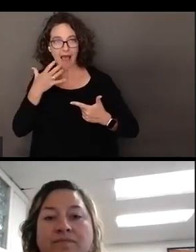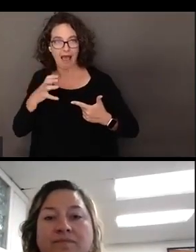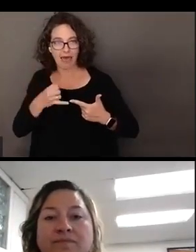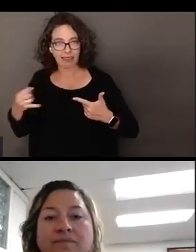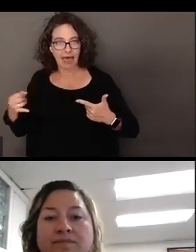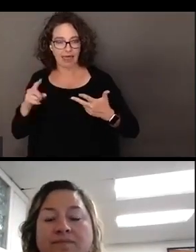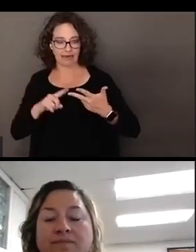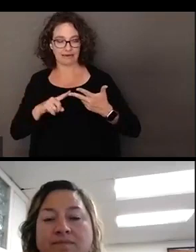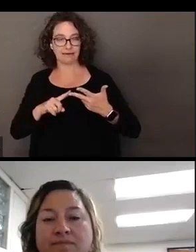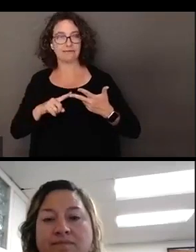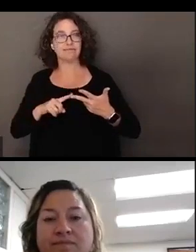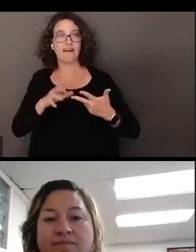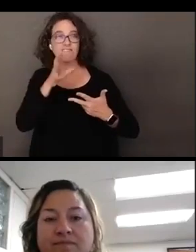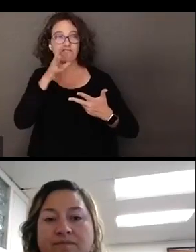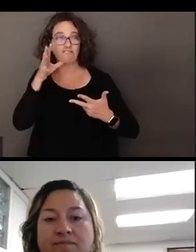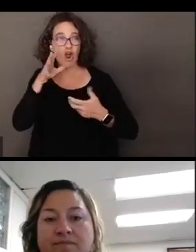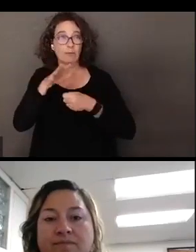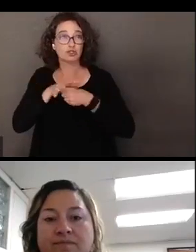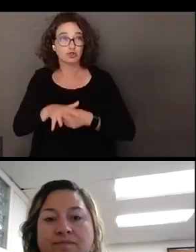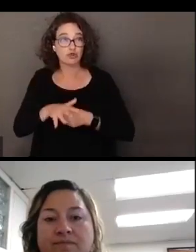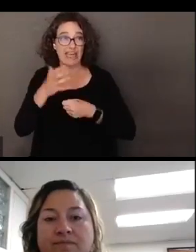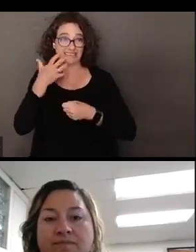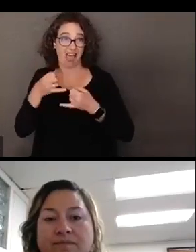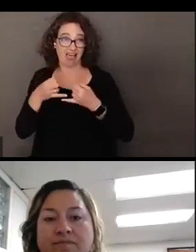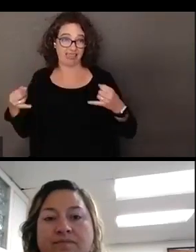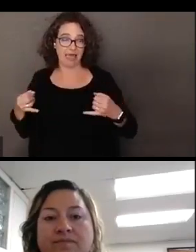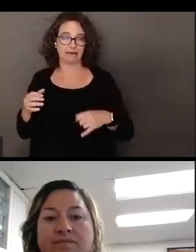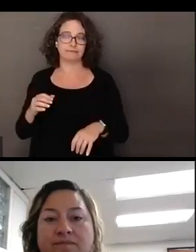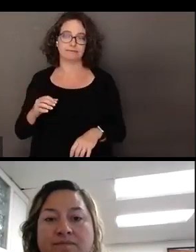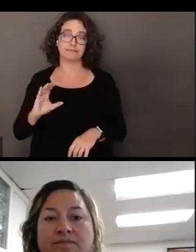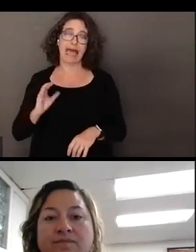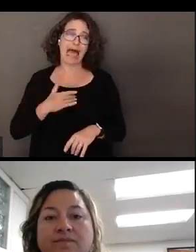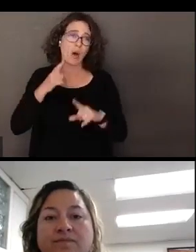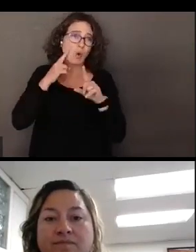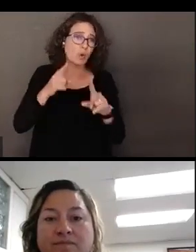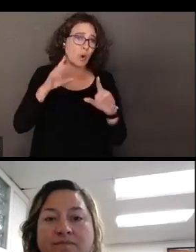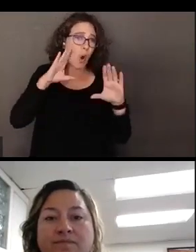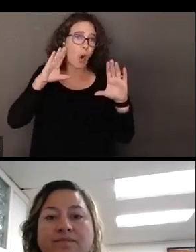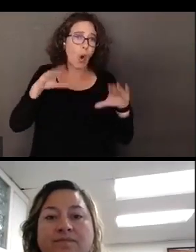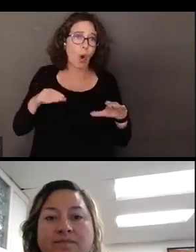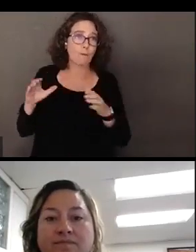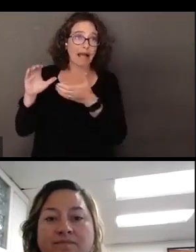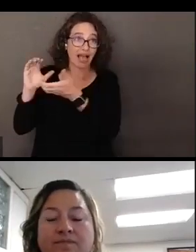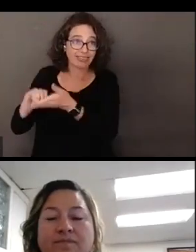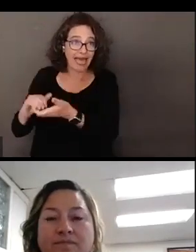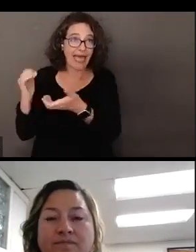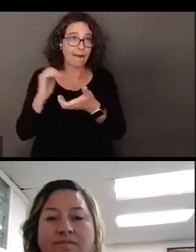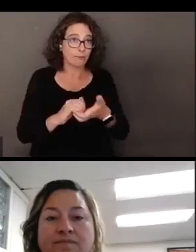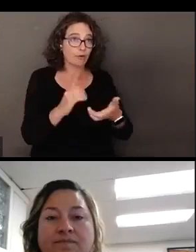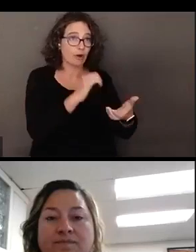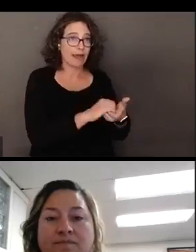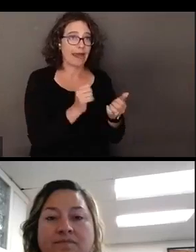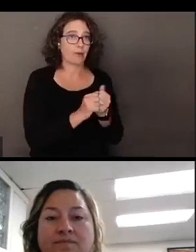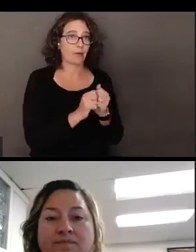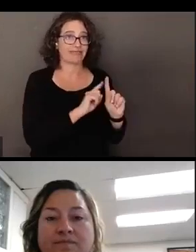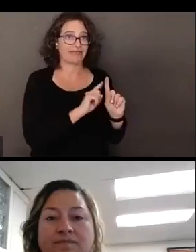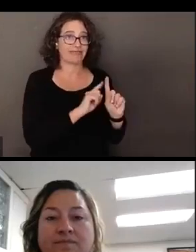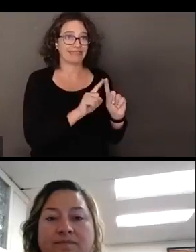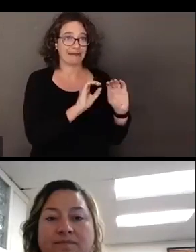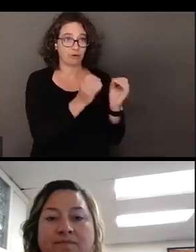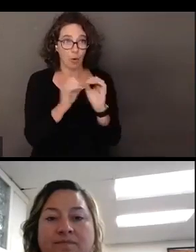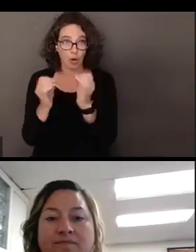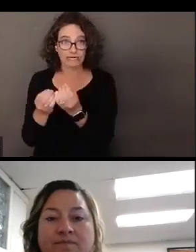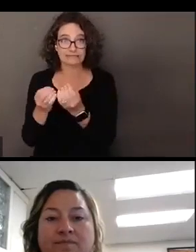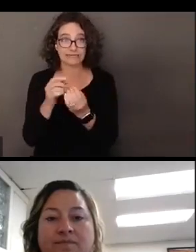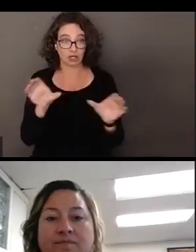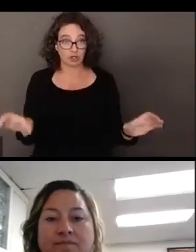Hotline. And, you know, our hope is really just to collaborate with different organizations that are doing great work around the